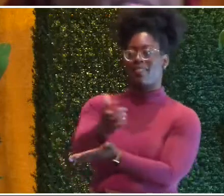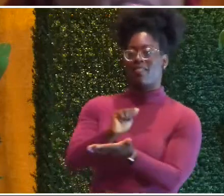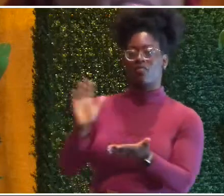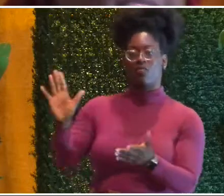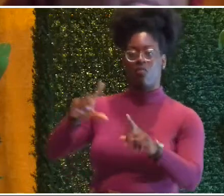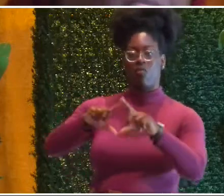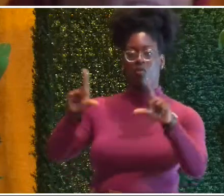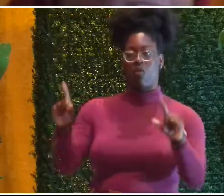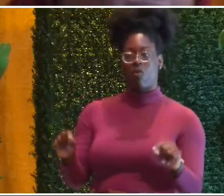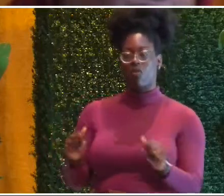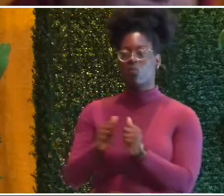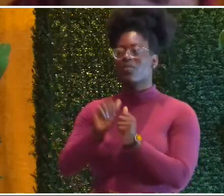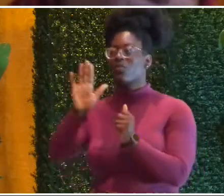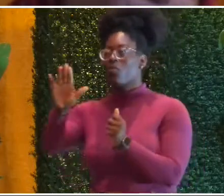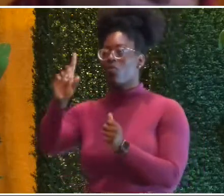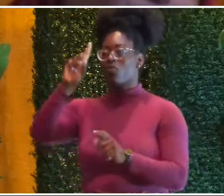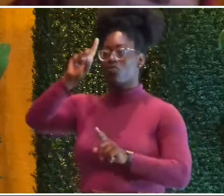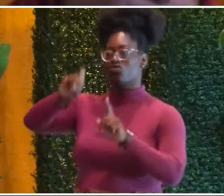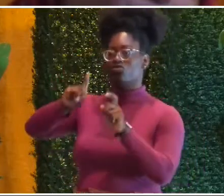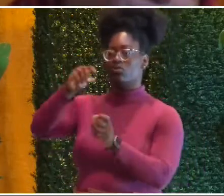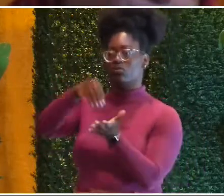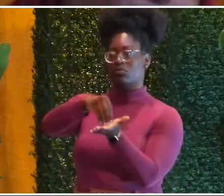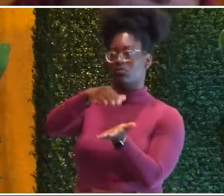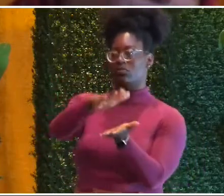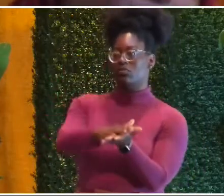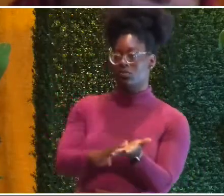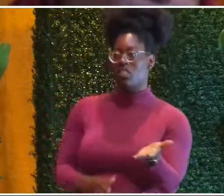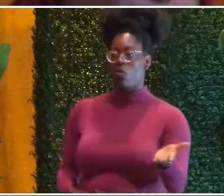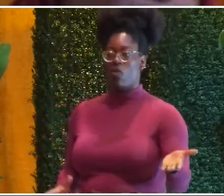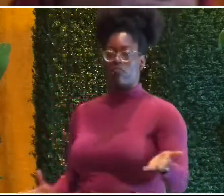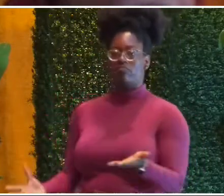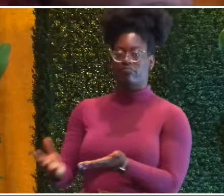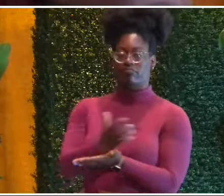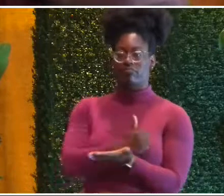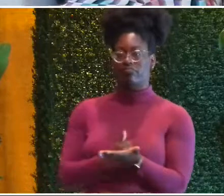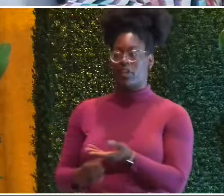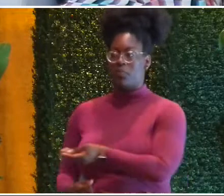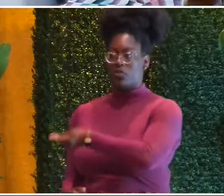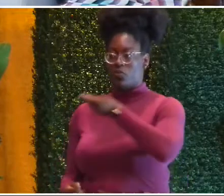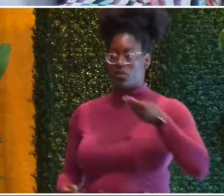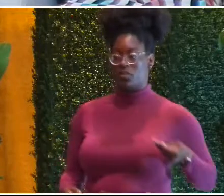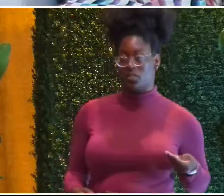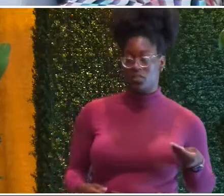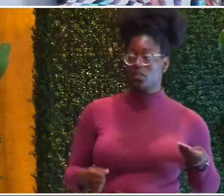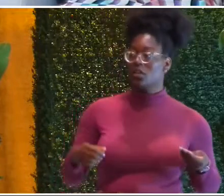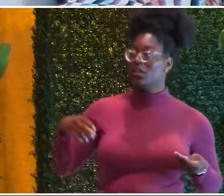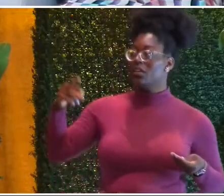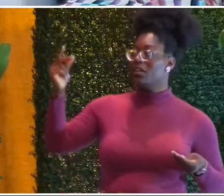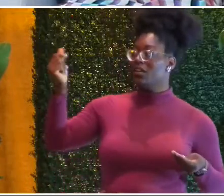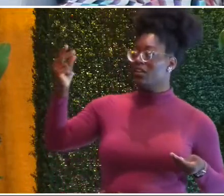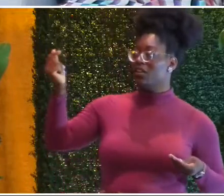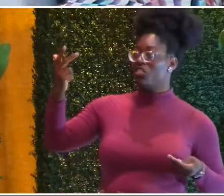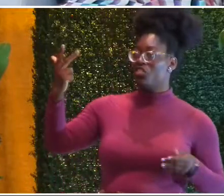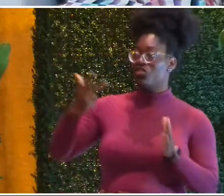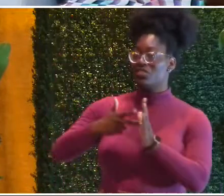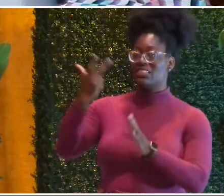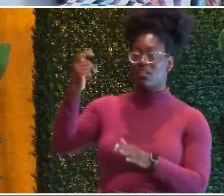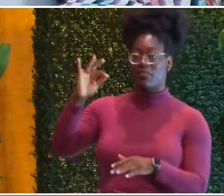up. I also want to just do a little mask check. Snap 2 times if your mask is on. Snap 3 times if your mask is